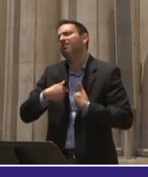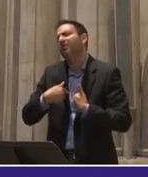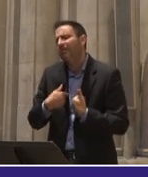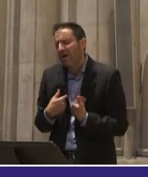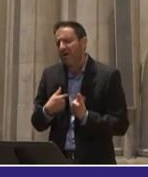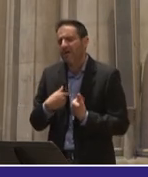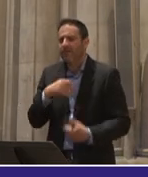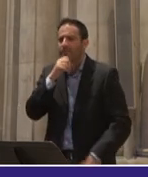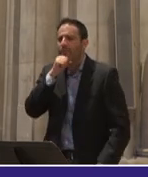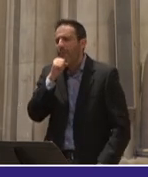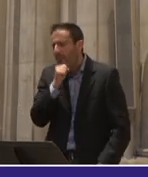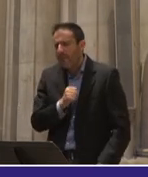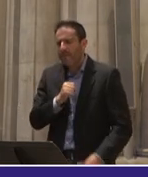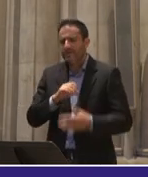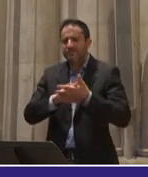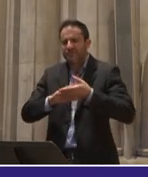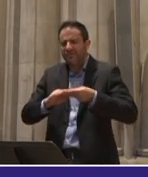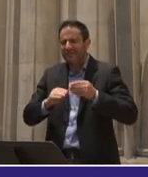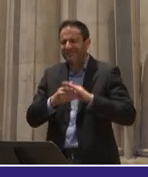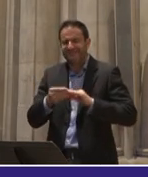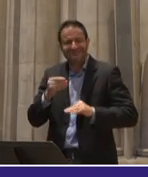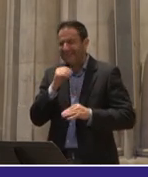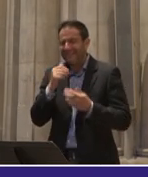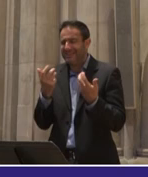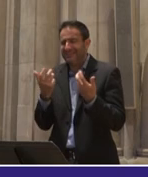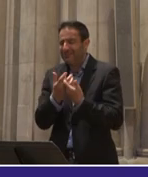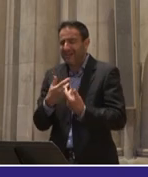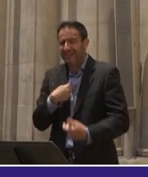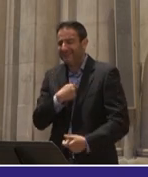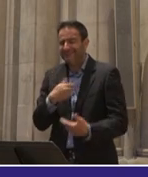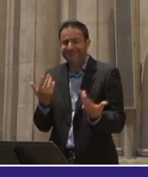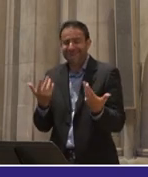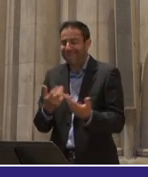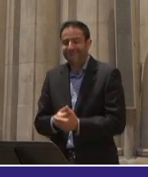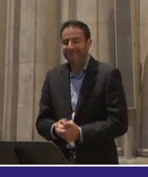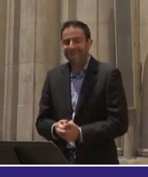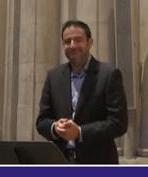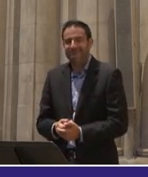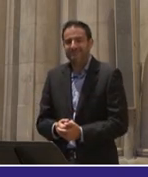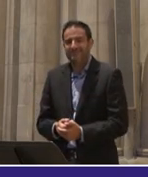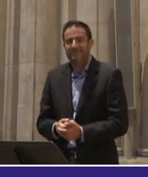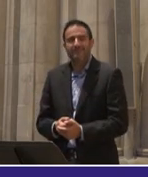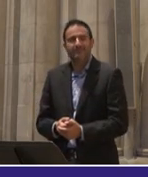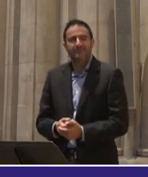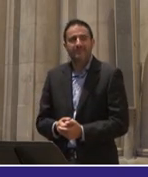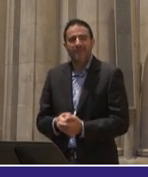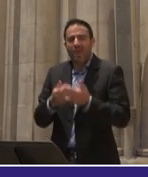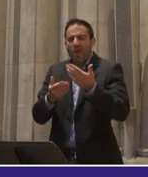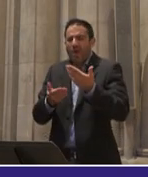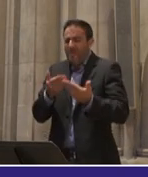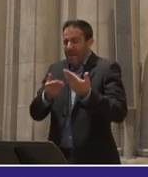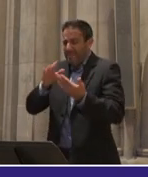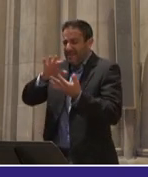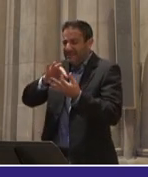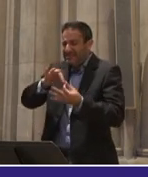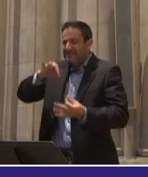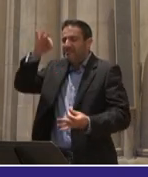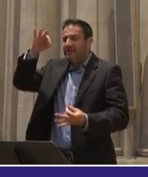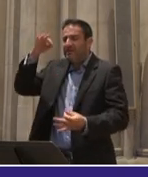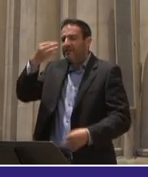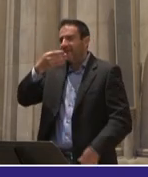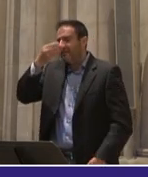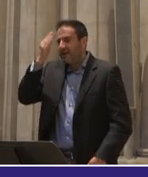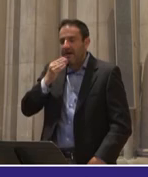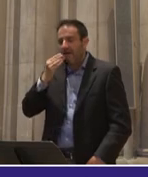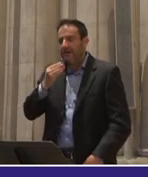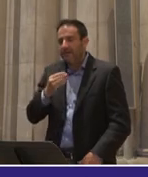the old storyline. It doesn't fit us anymore. Or maybe it's the Spirit of God